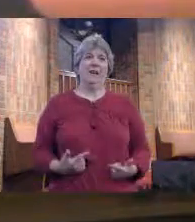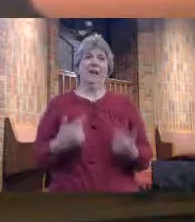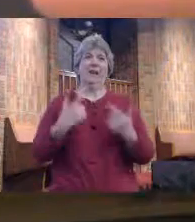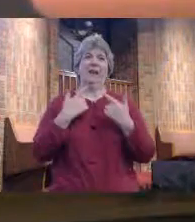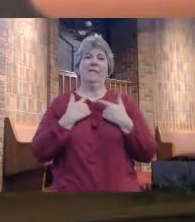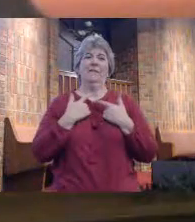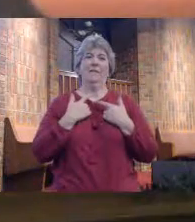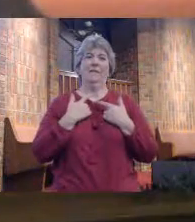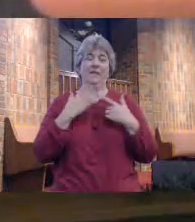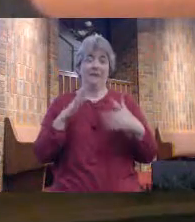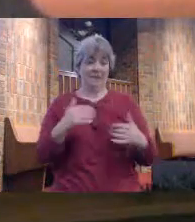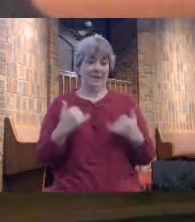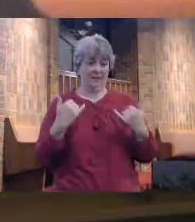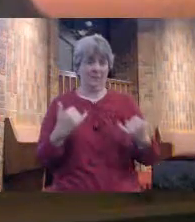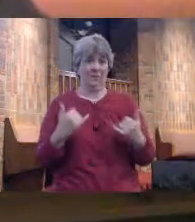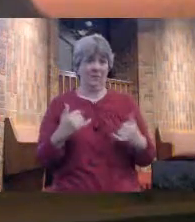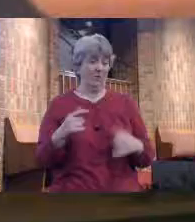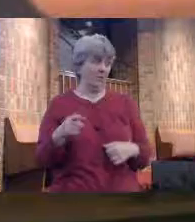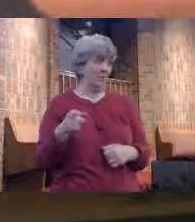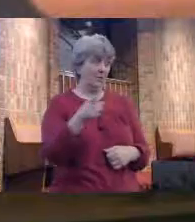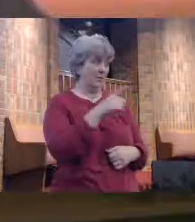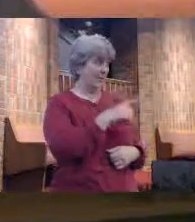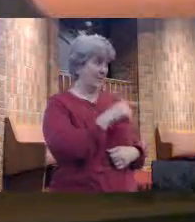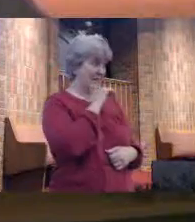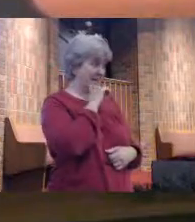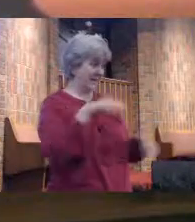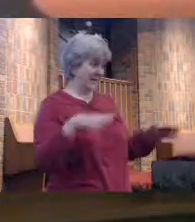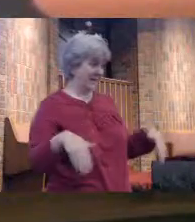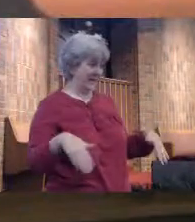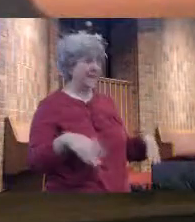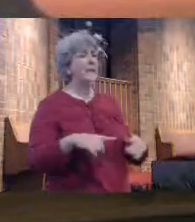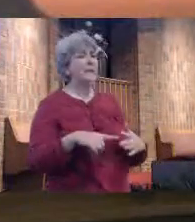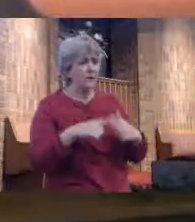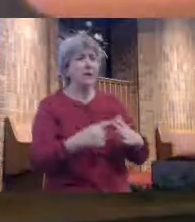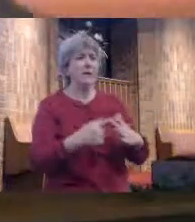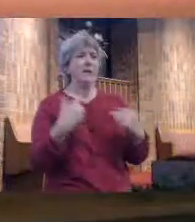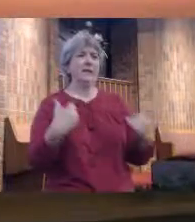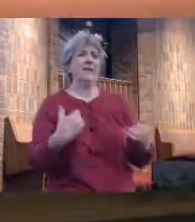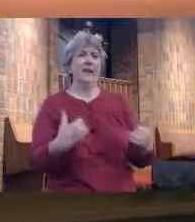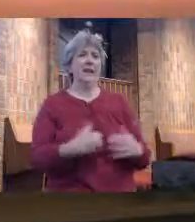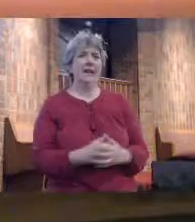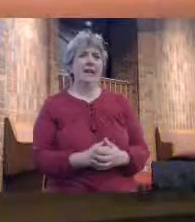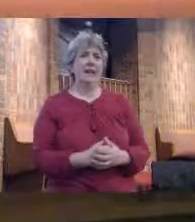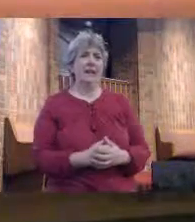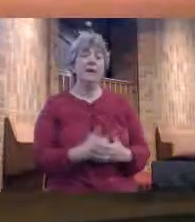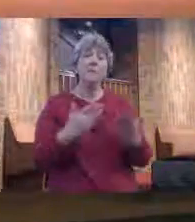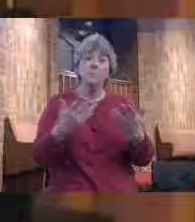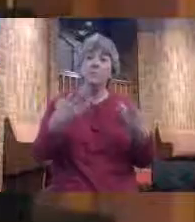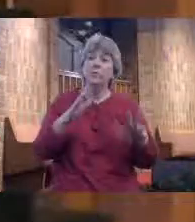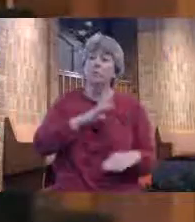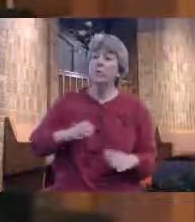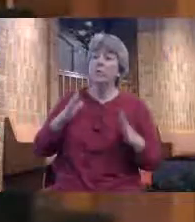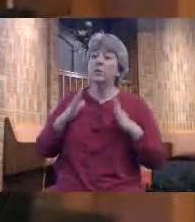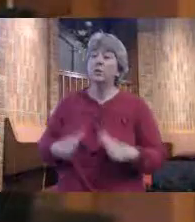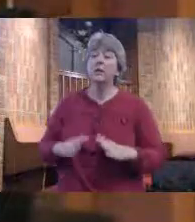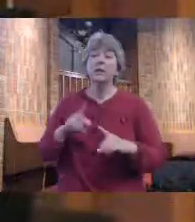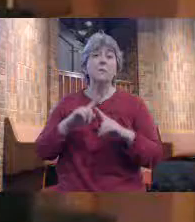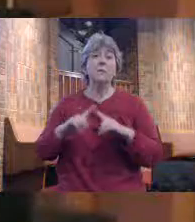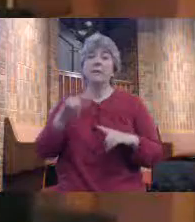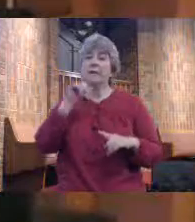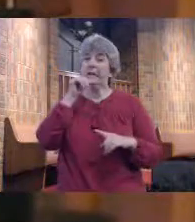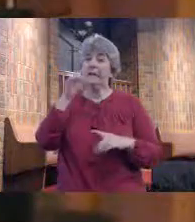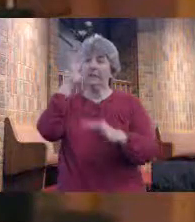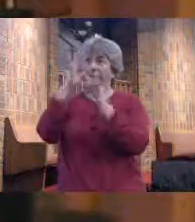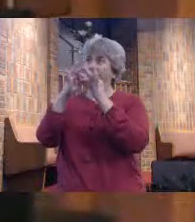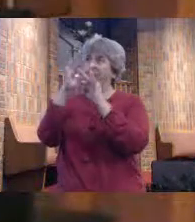if this morning you are not walking that new life, then begin today. It may be that you are a child of God, but you're not faithful in His service.